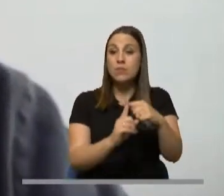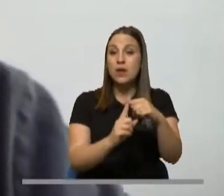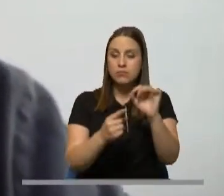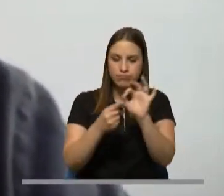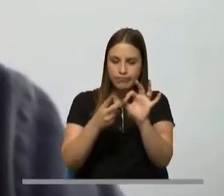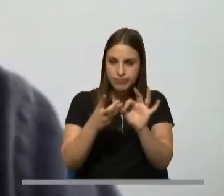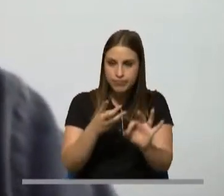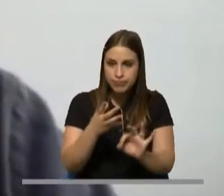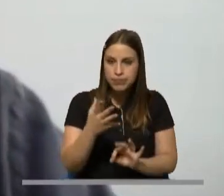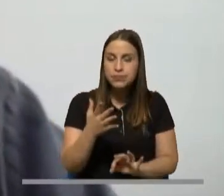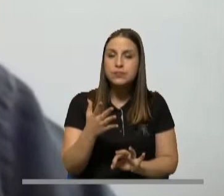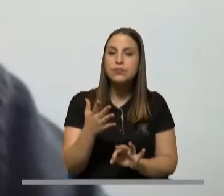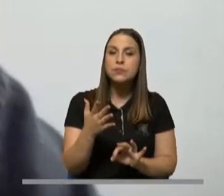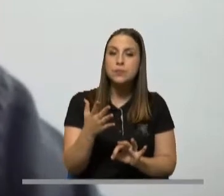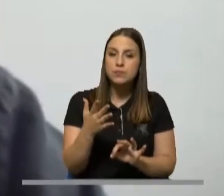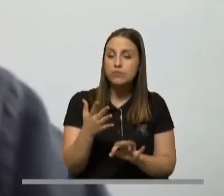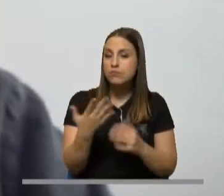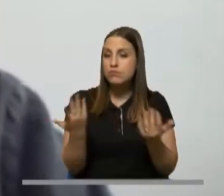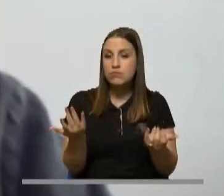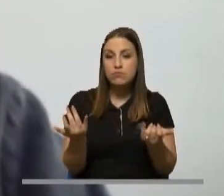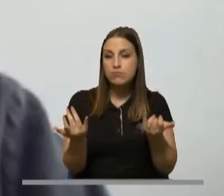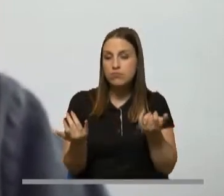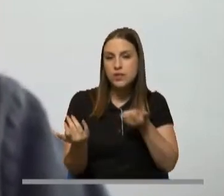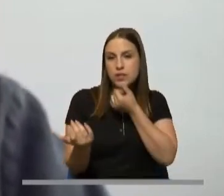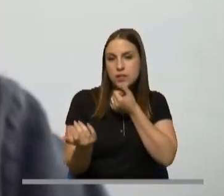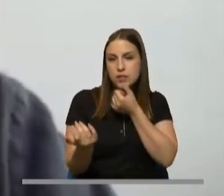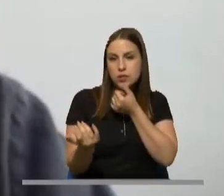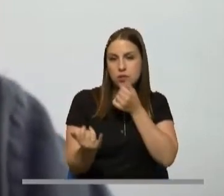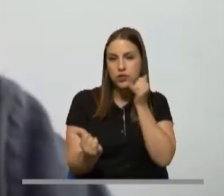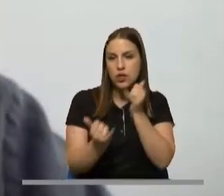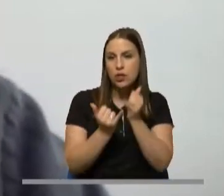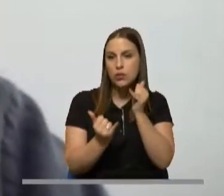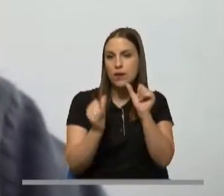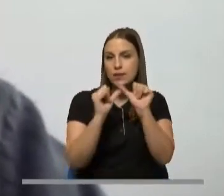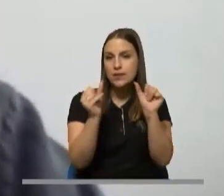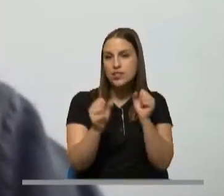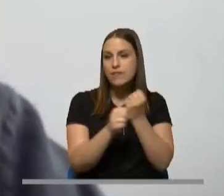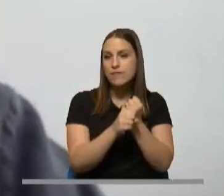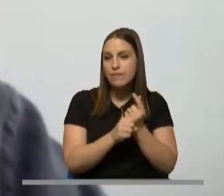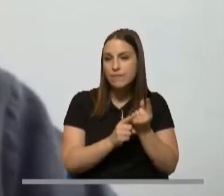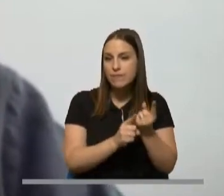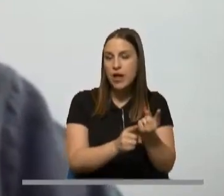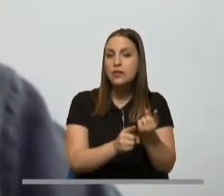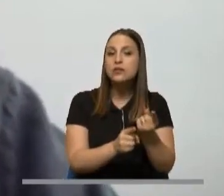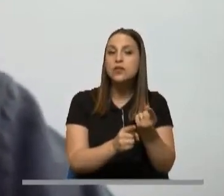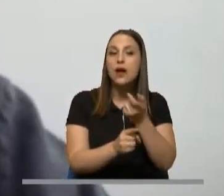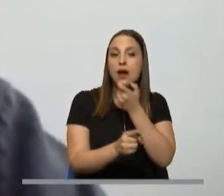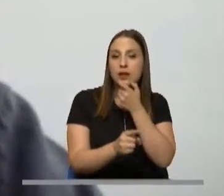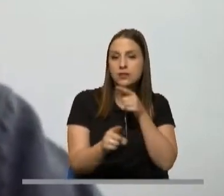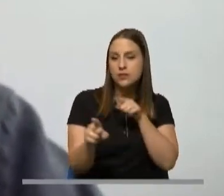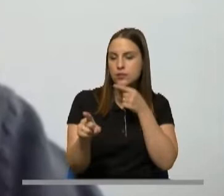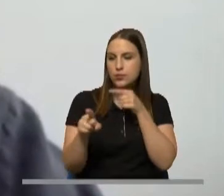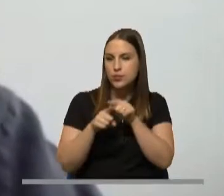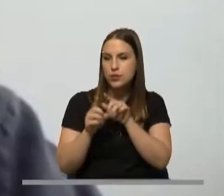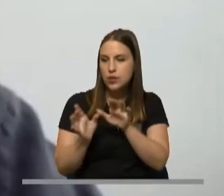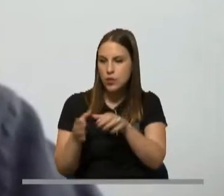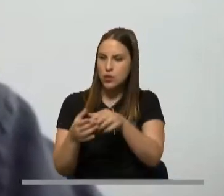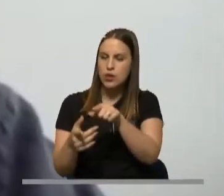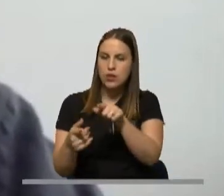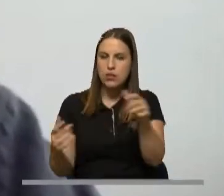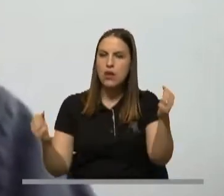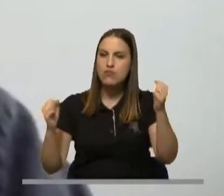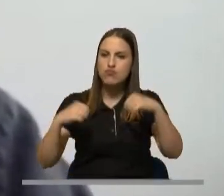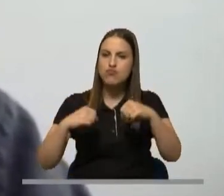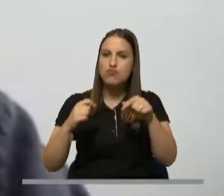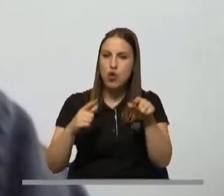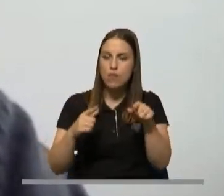that include in automated decision-making systems, a complete vision of the political community. It makes